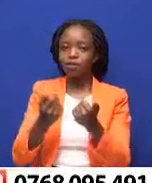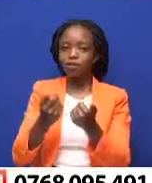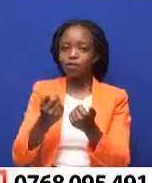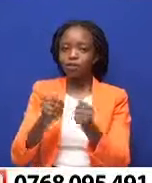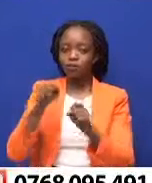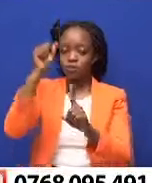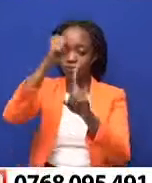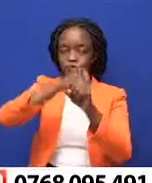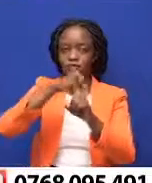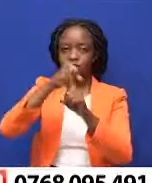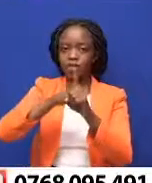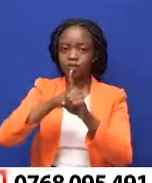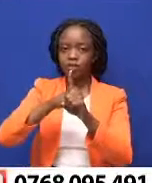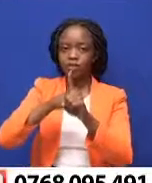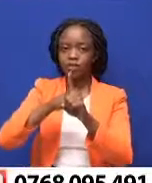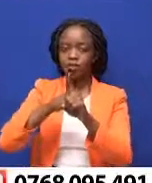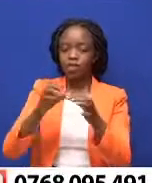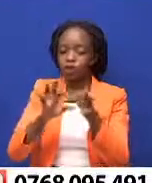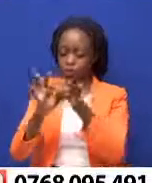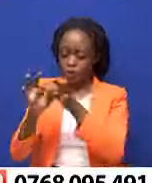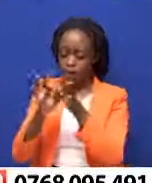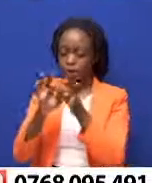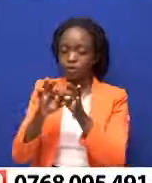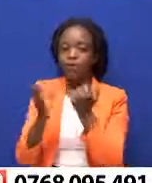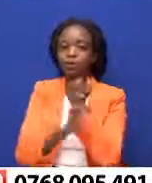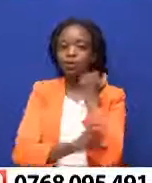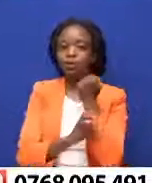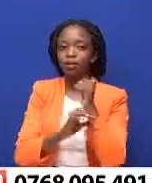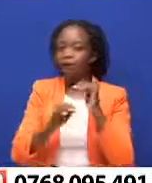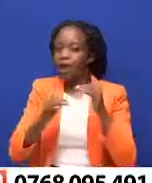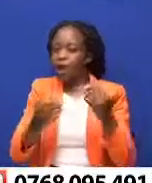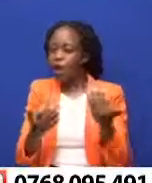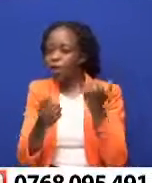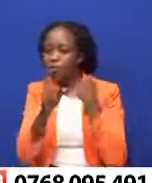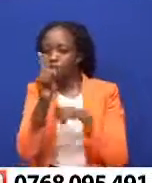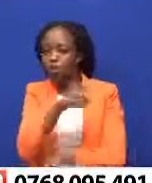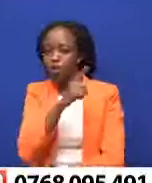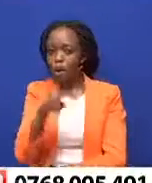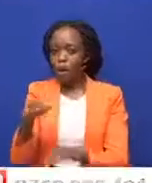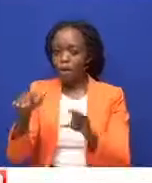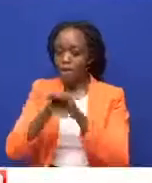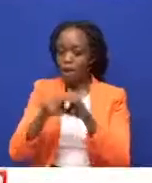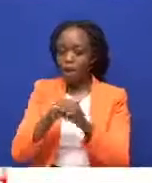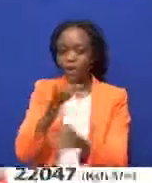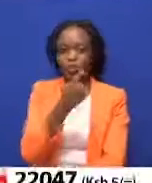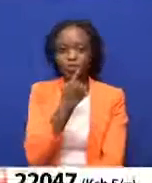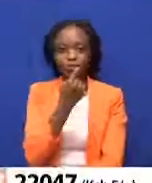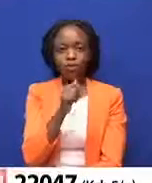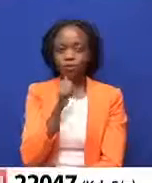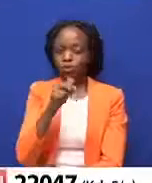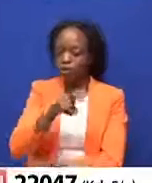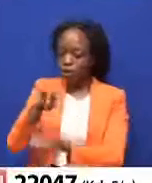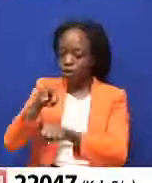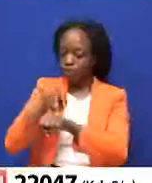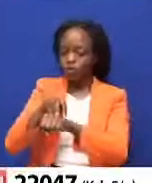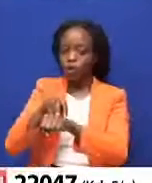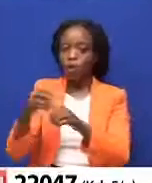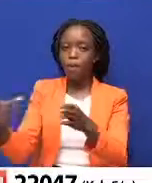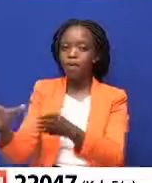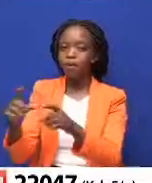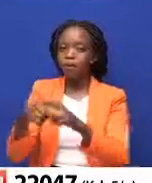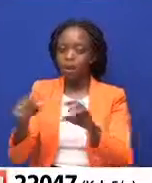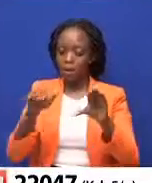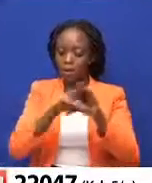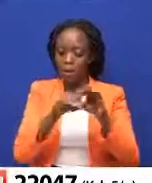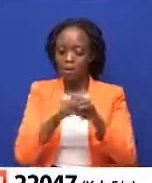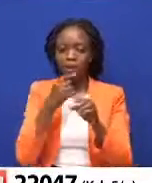campaign to unite the country, how ironical is it that members like you say this is a national party, but members of the party